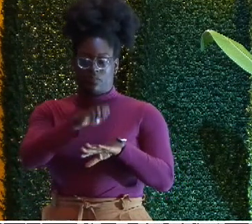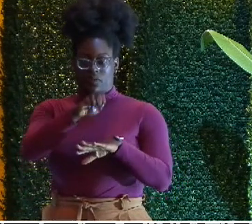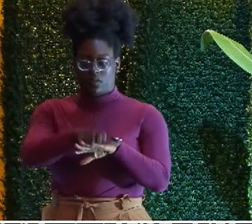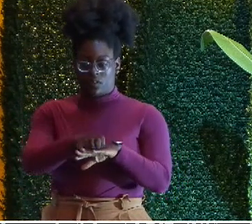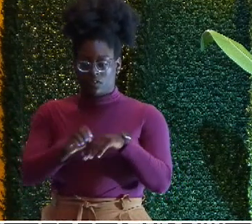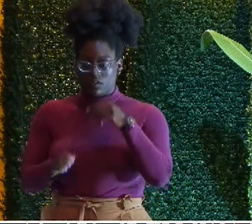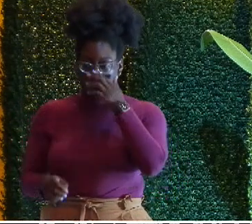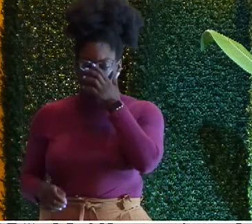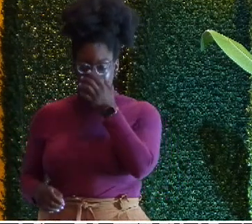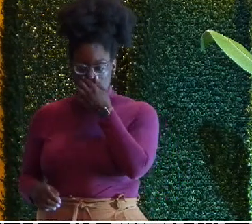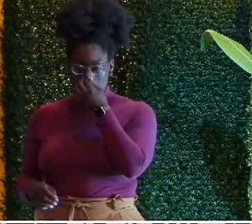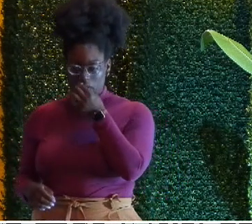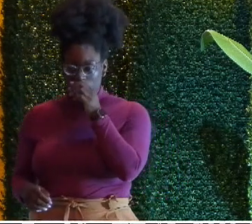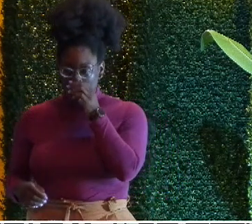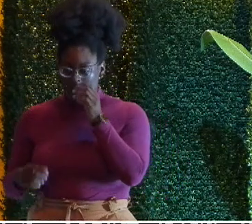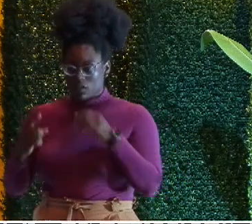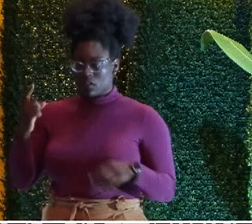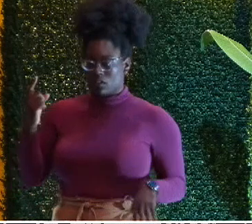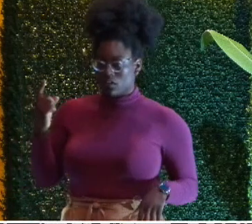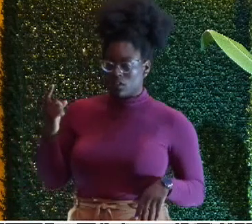something from my eyes.